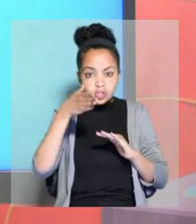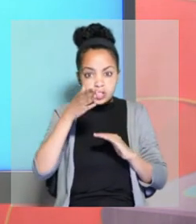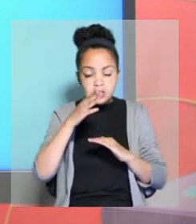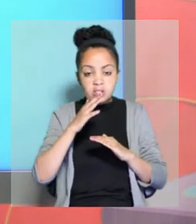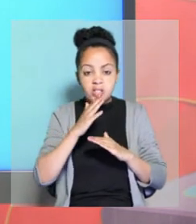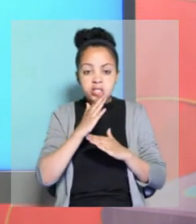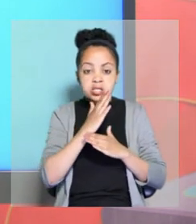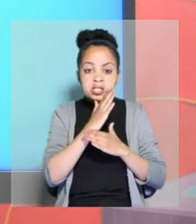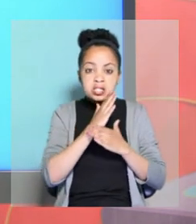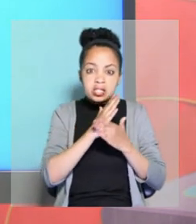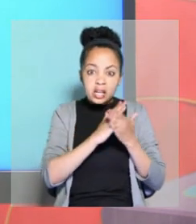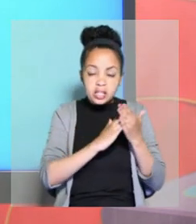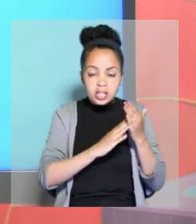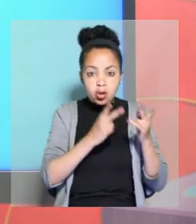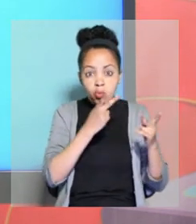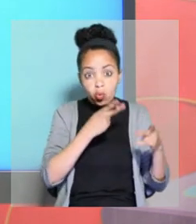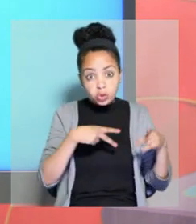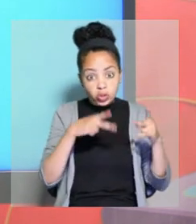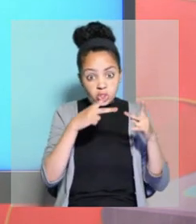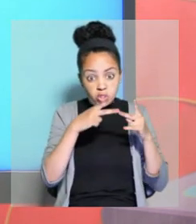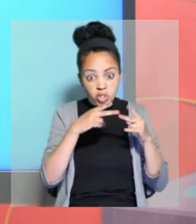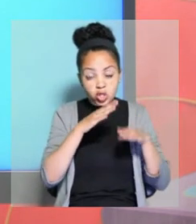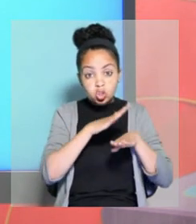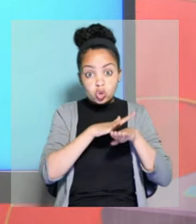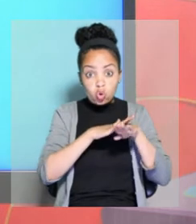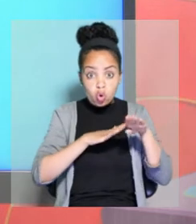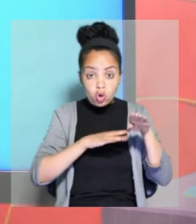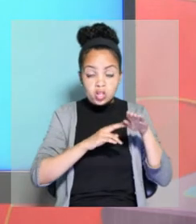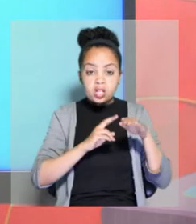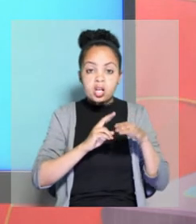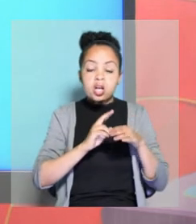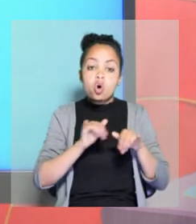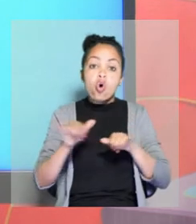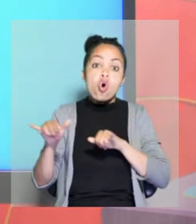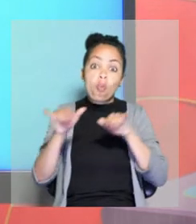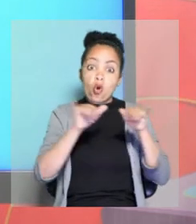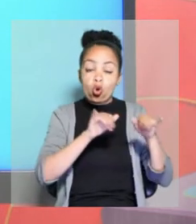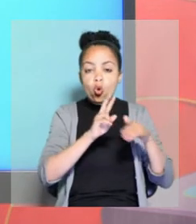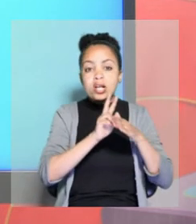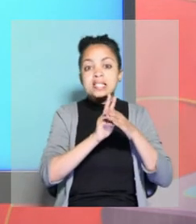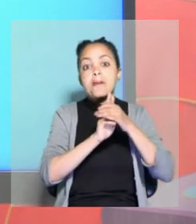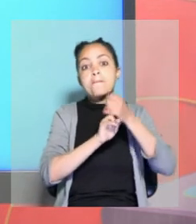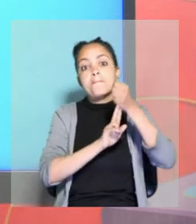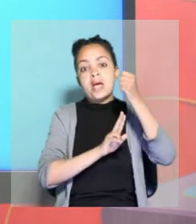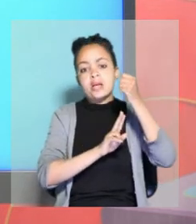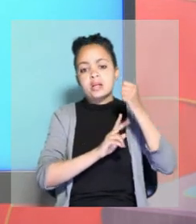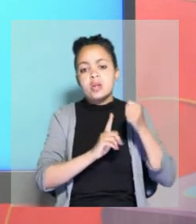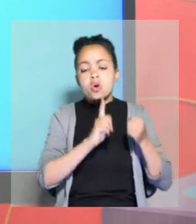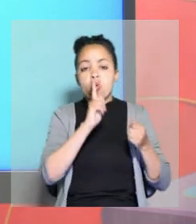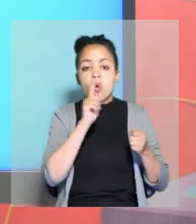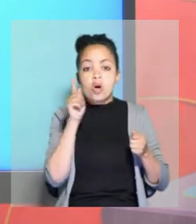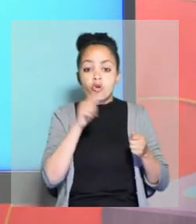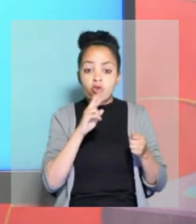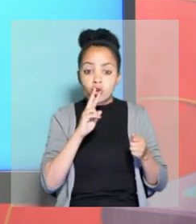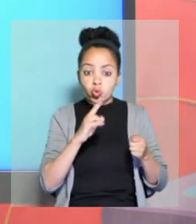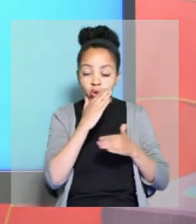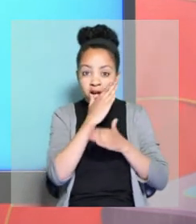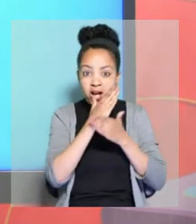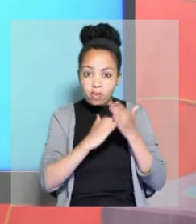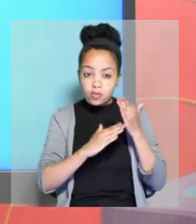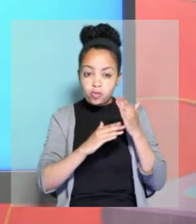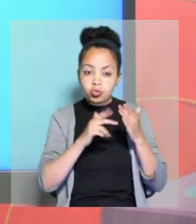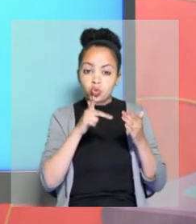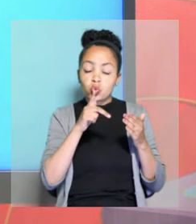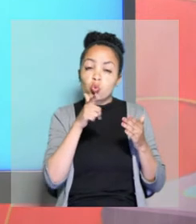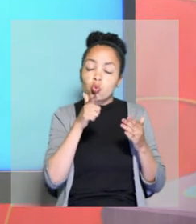certain locus or position is said to be homologous pair. For example, 1 over 2 of a chromosome,